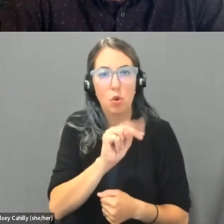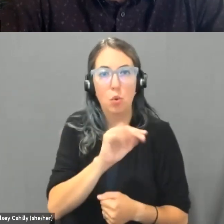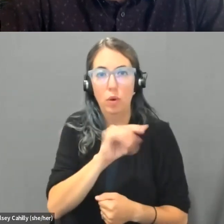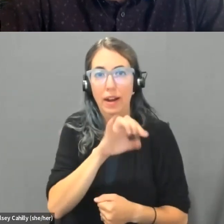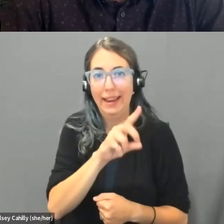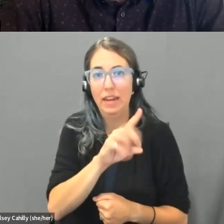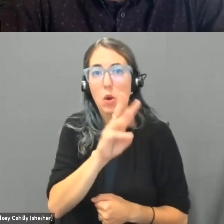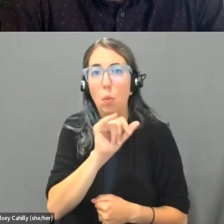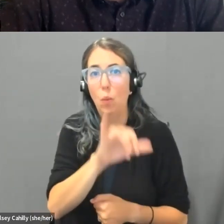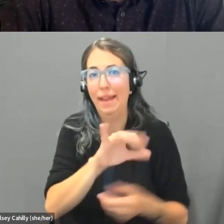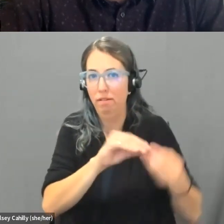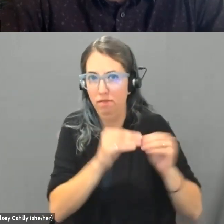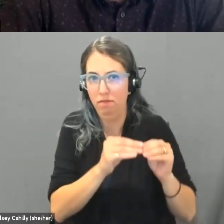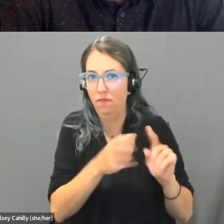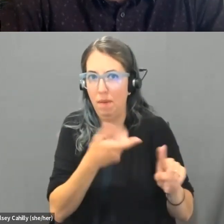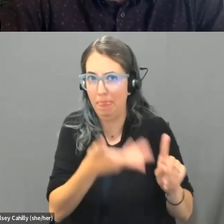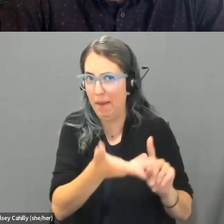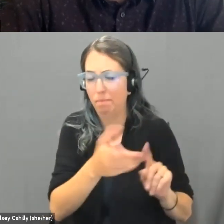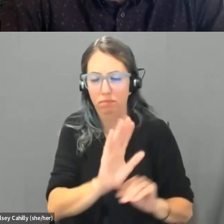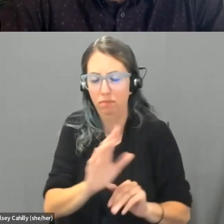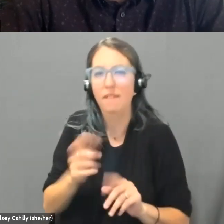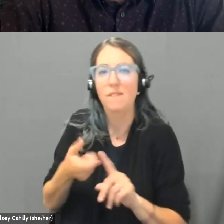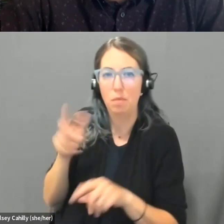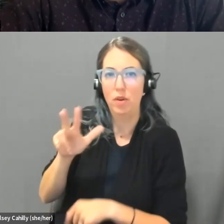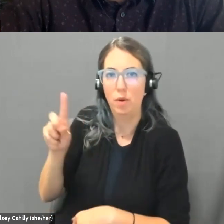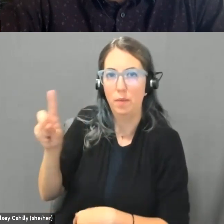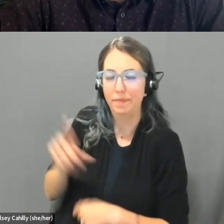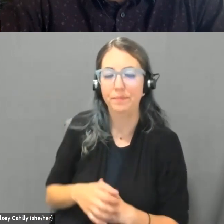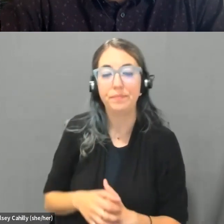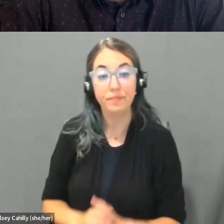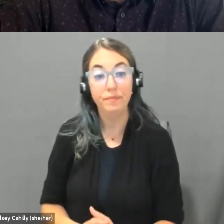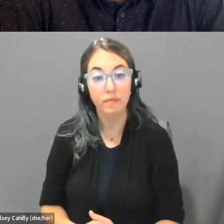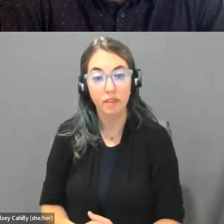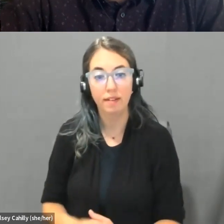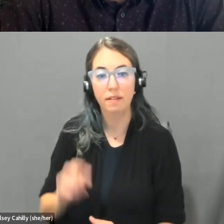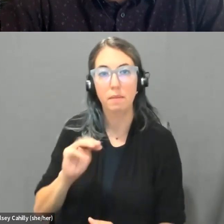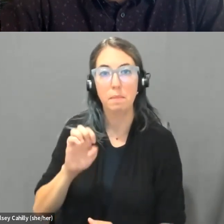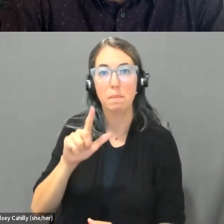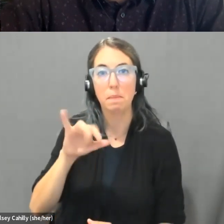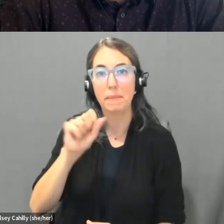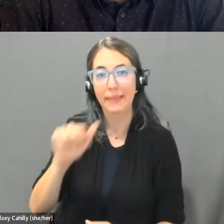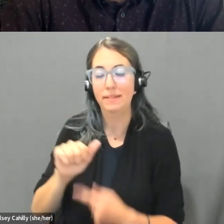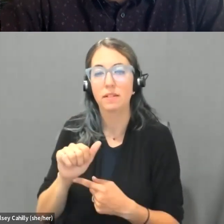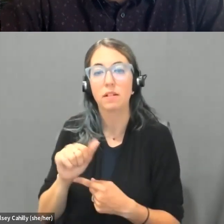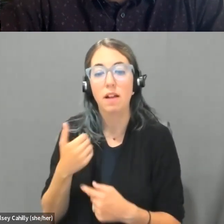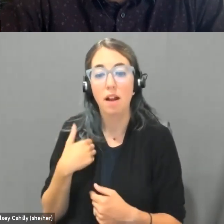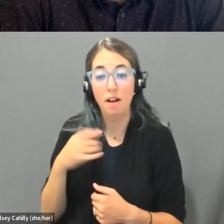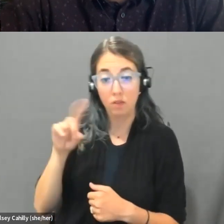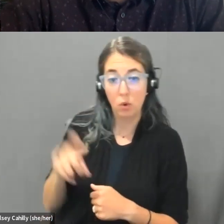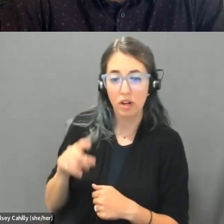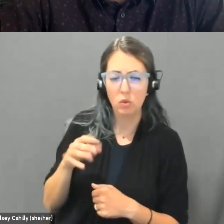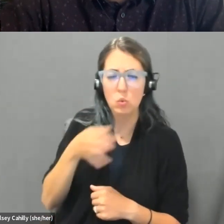Well, thank you for the clarification. There is a question that I'm about to read, but I